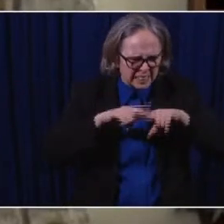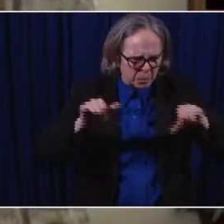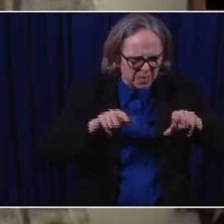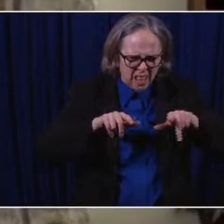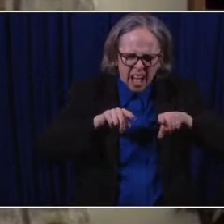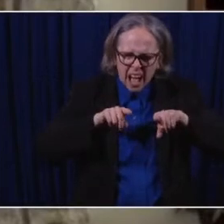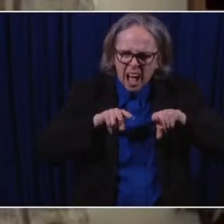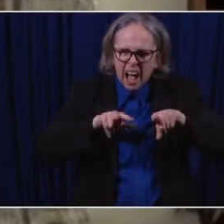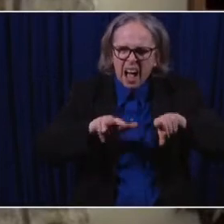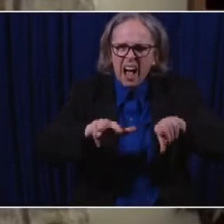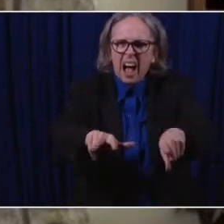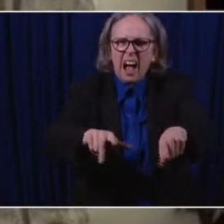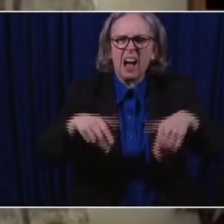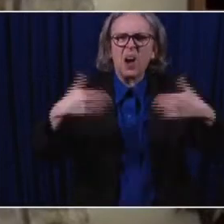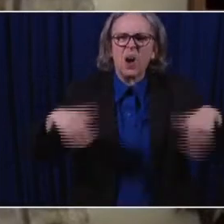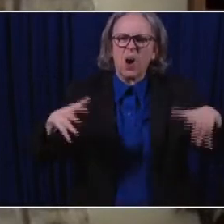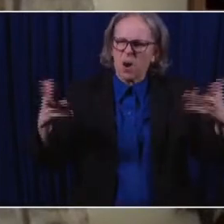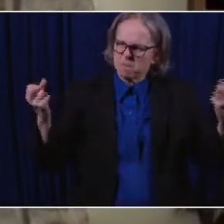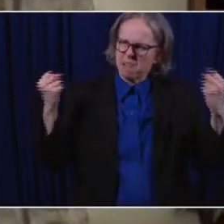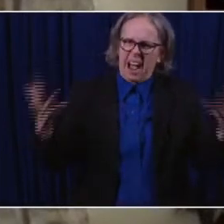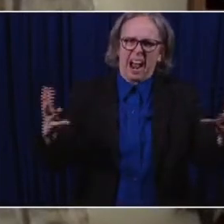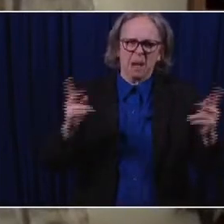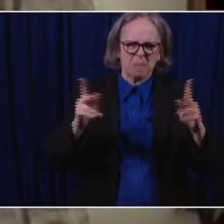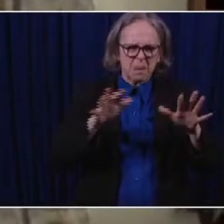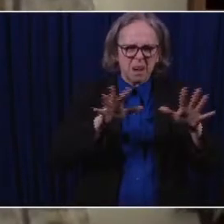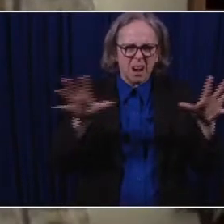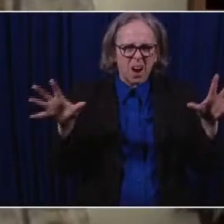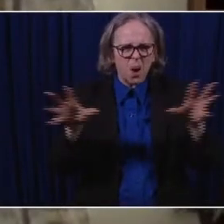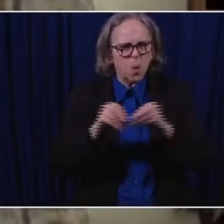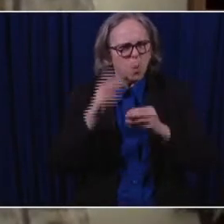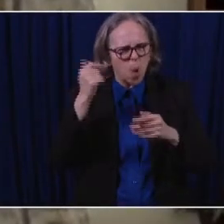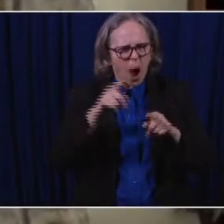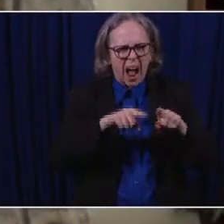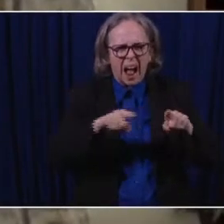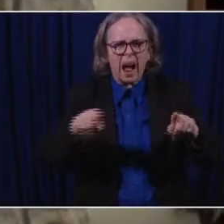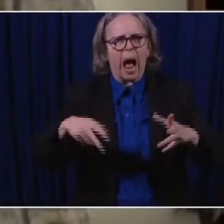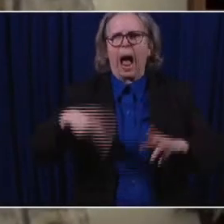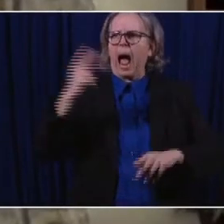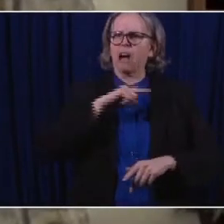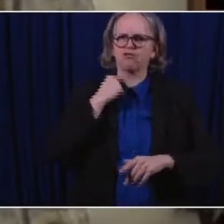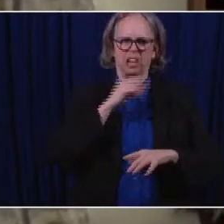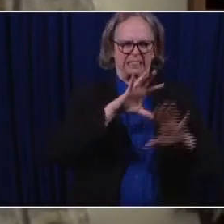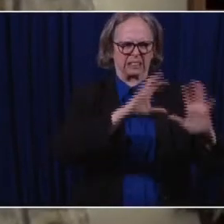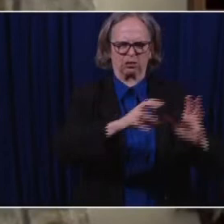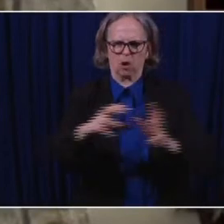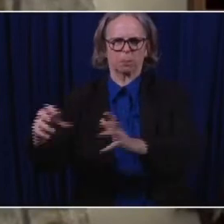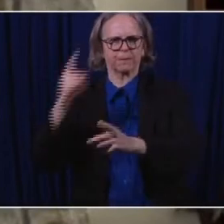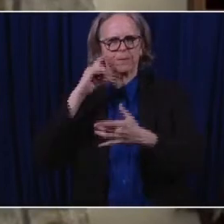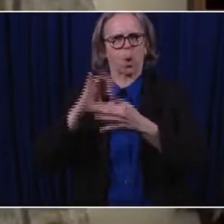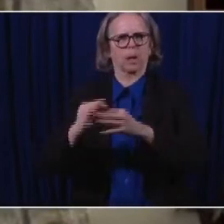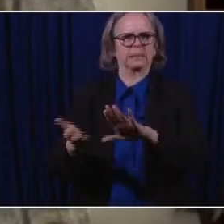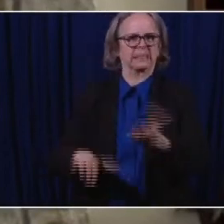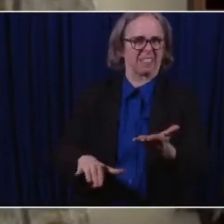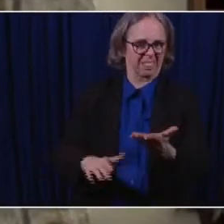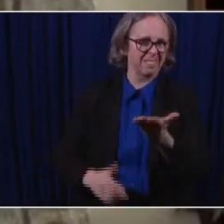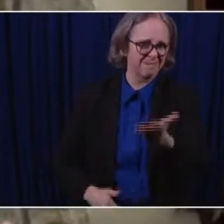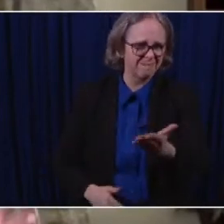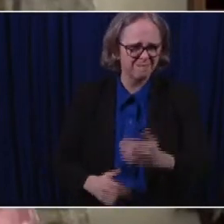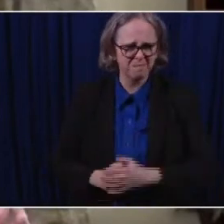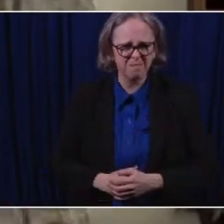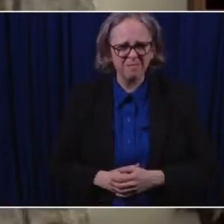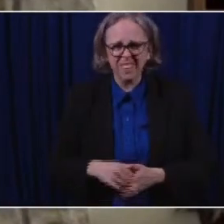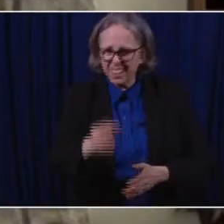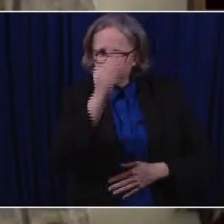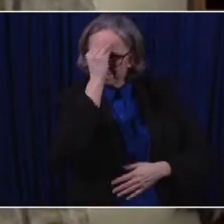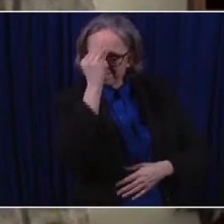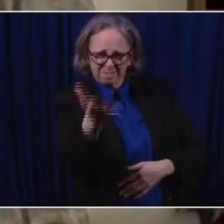death. So I wish we had enough vaccine to open up Ohio State Stadium and